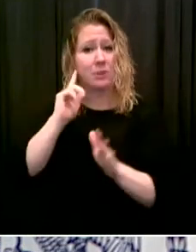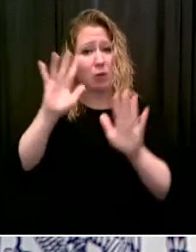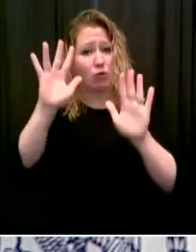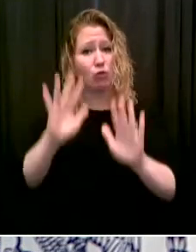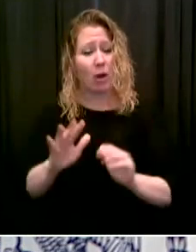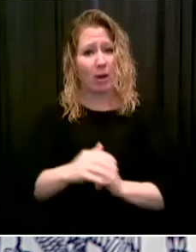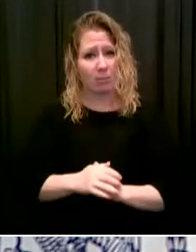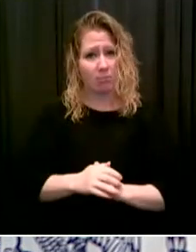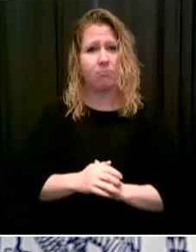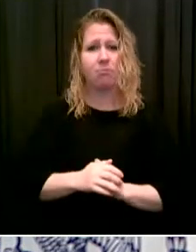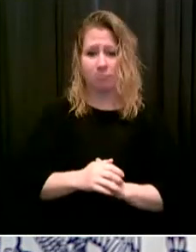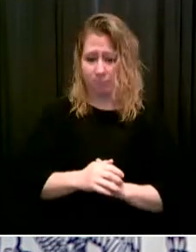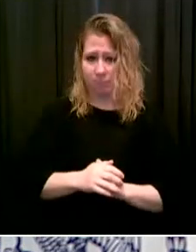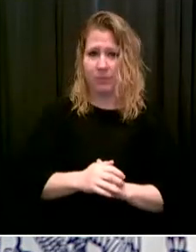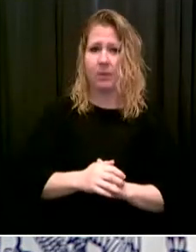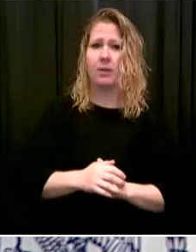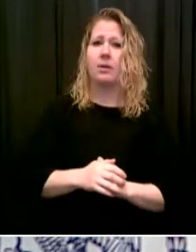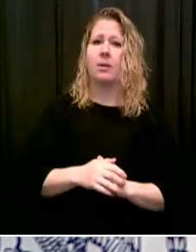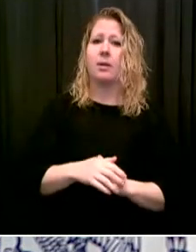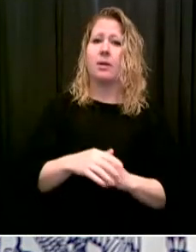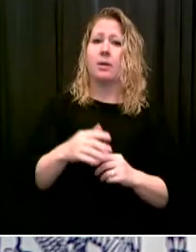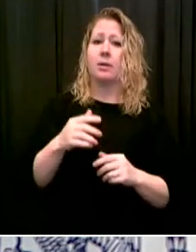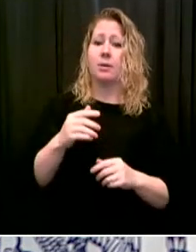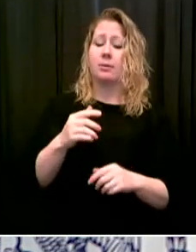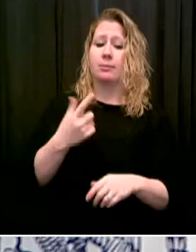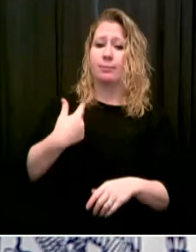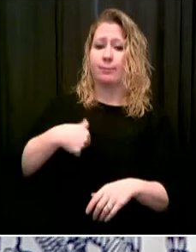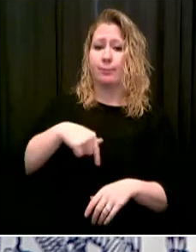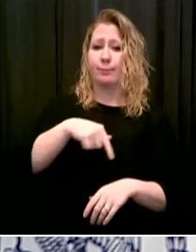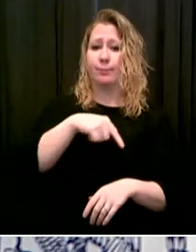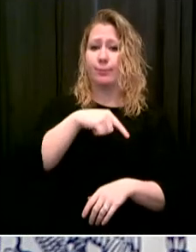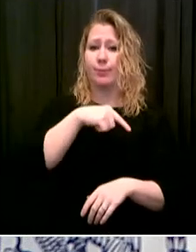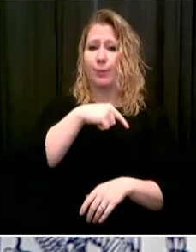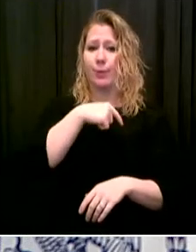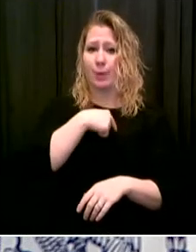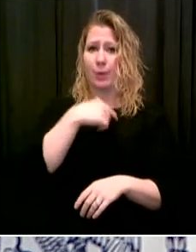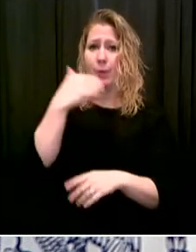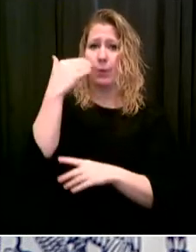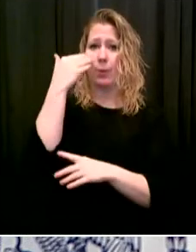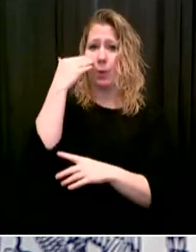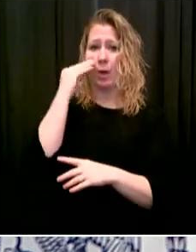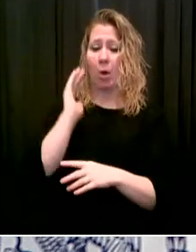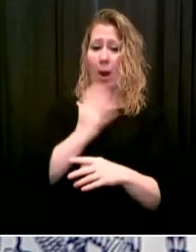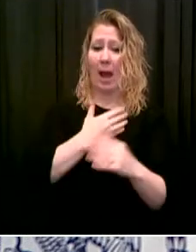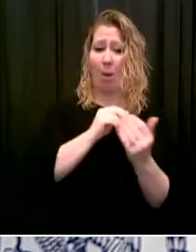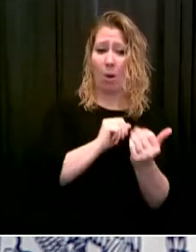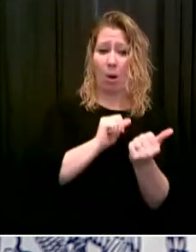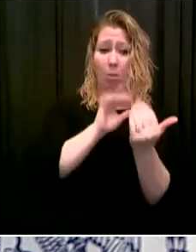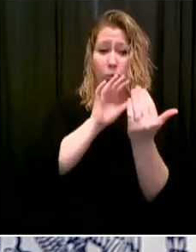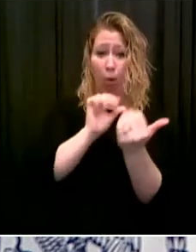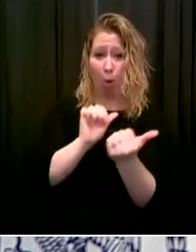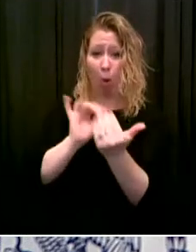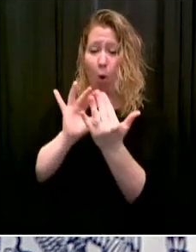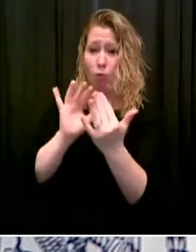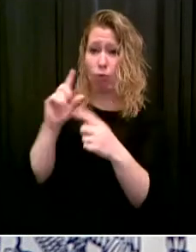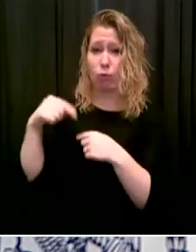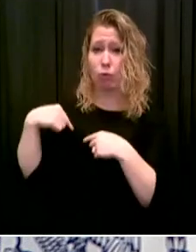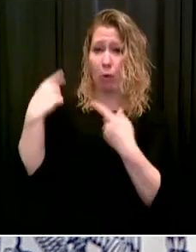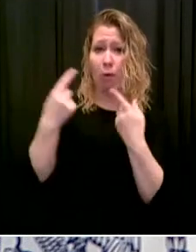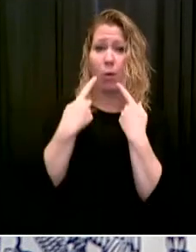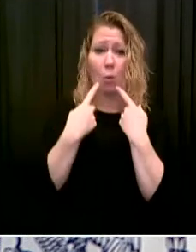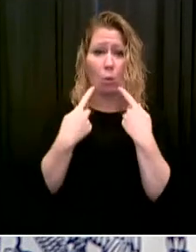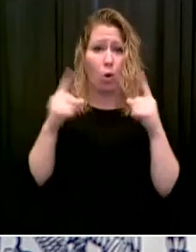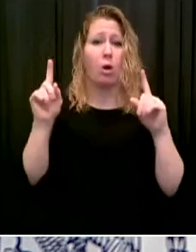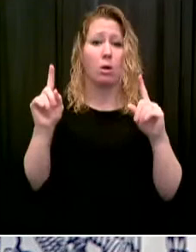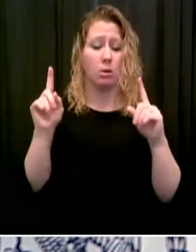for us. What we do know is a lot of the approaches that we're investing in are having an impact, and will have more impact as they grow. And